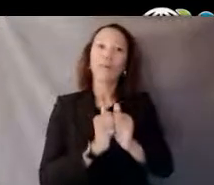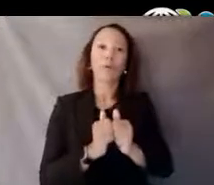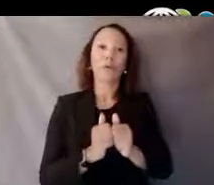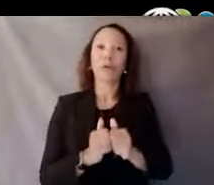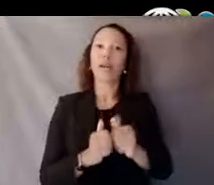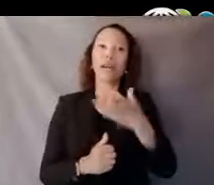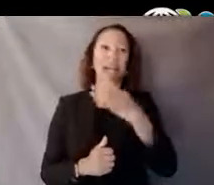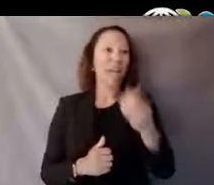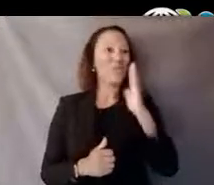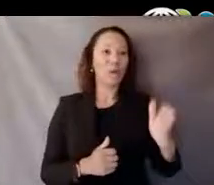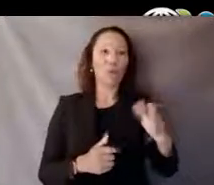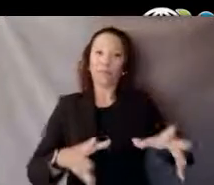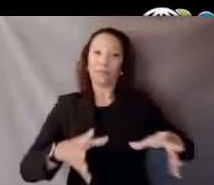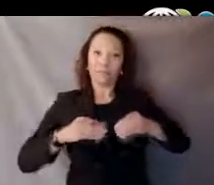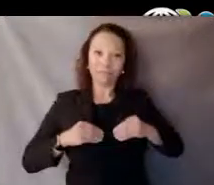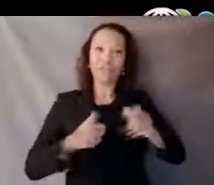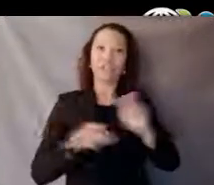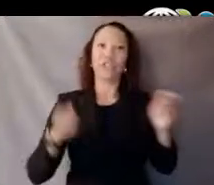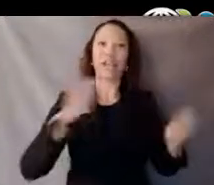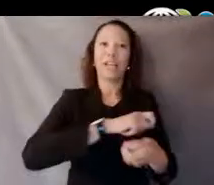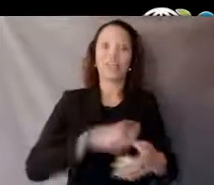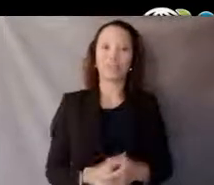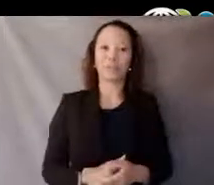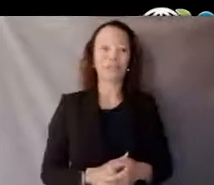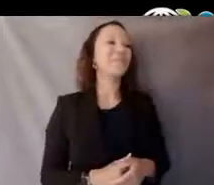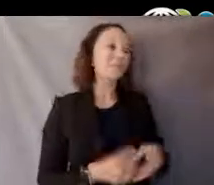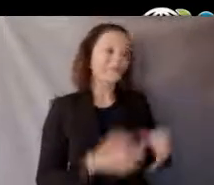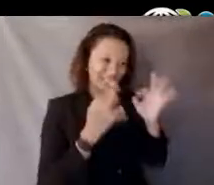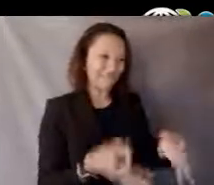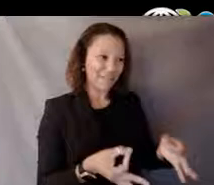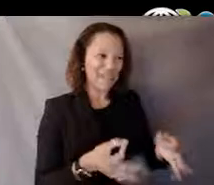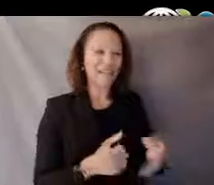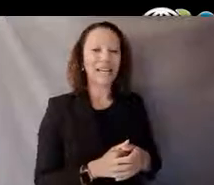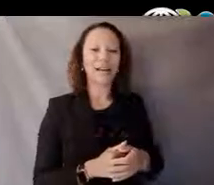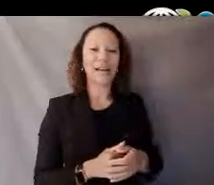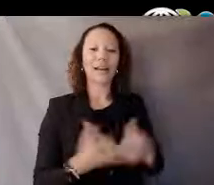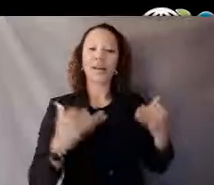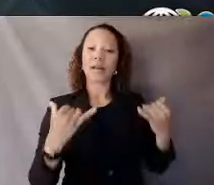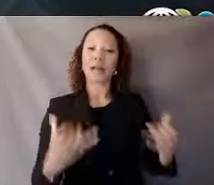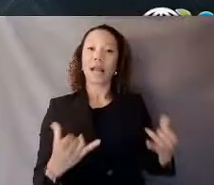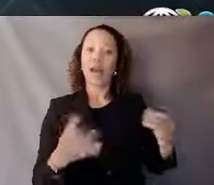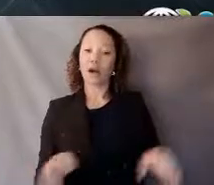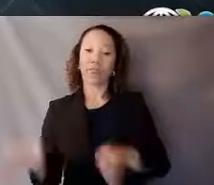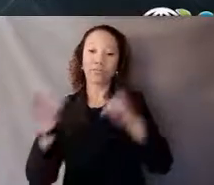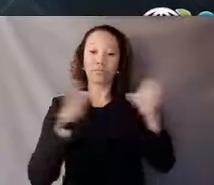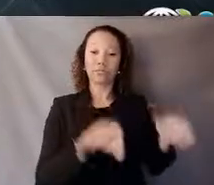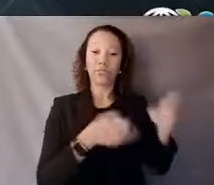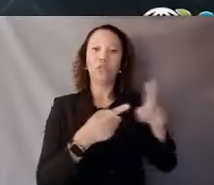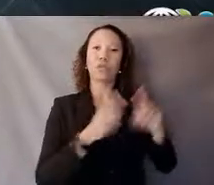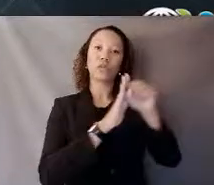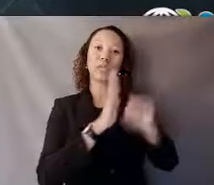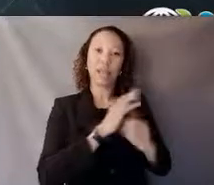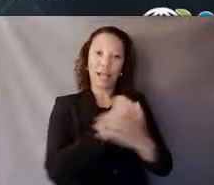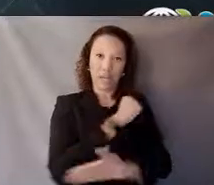of change. Yes, definitely. So transitioning to the state and county